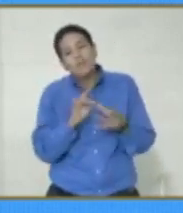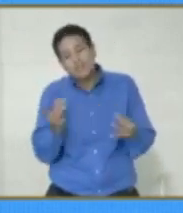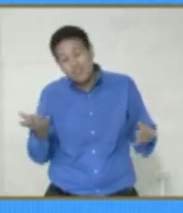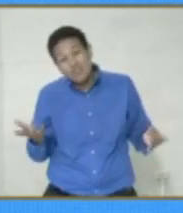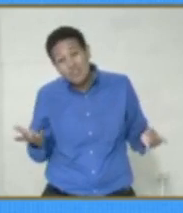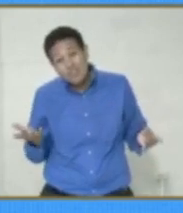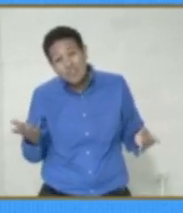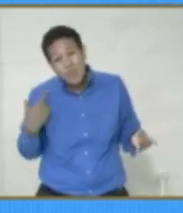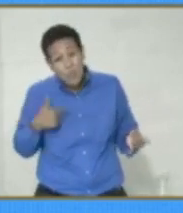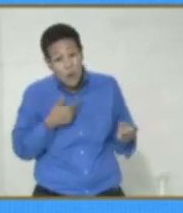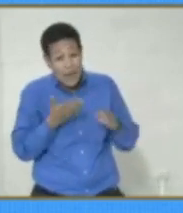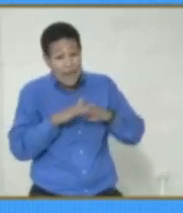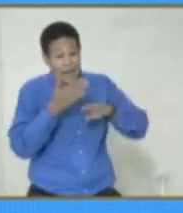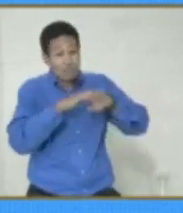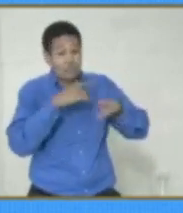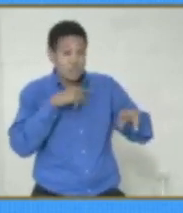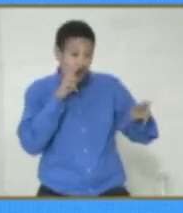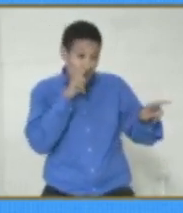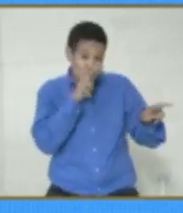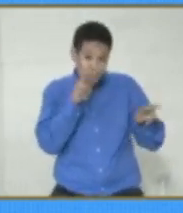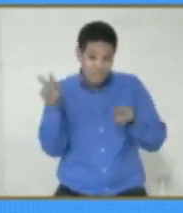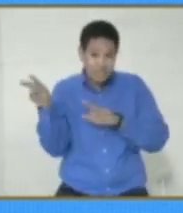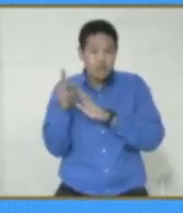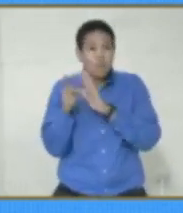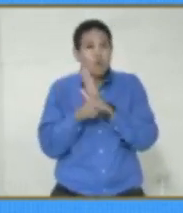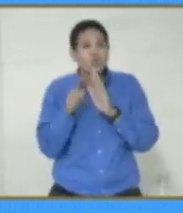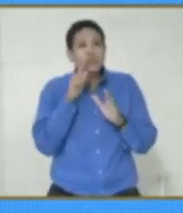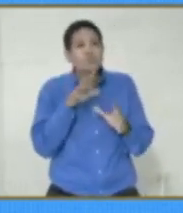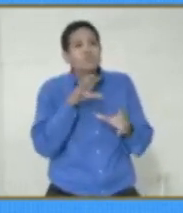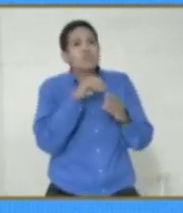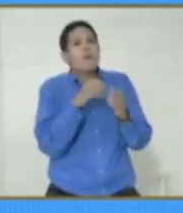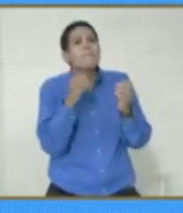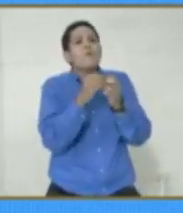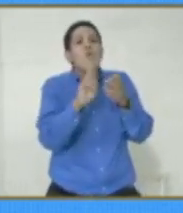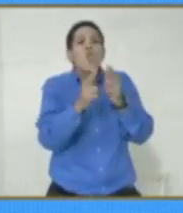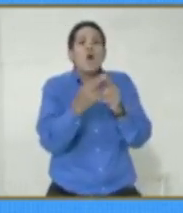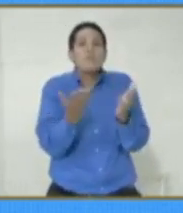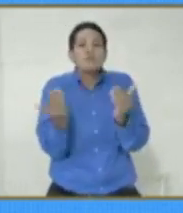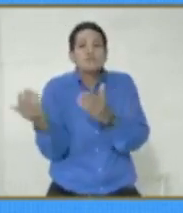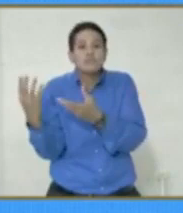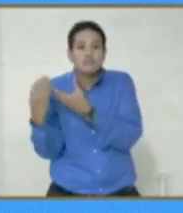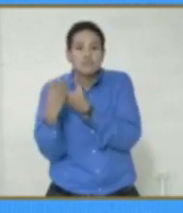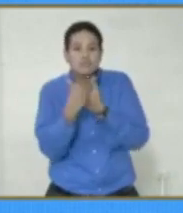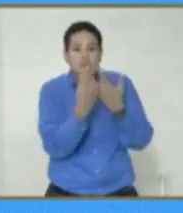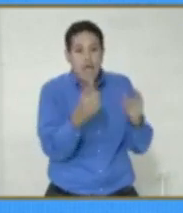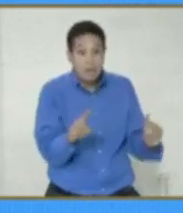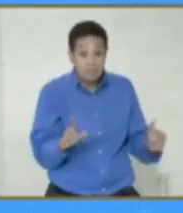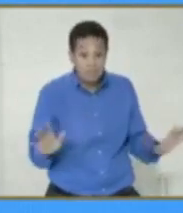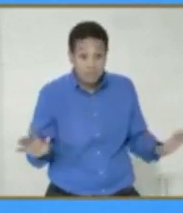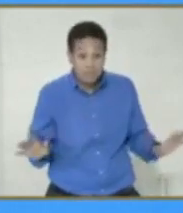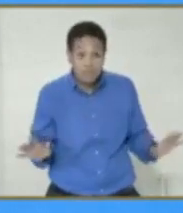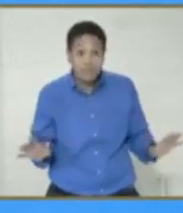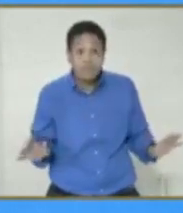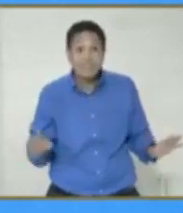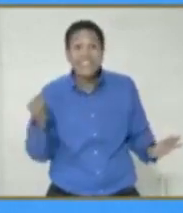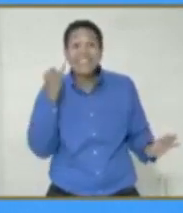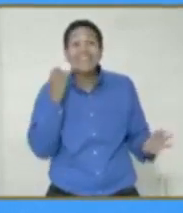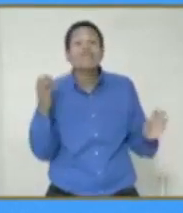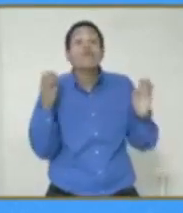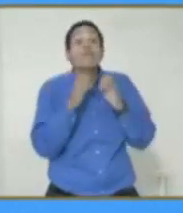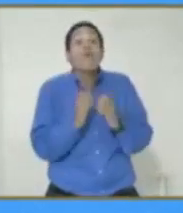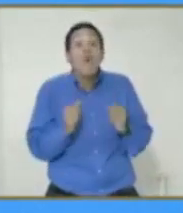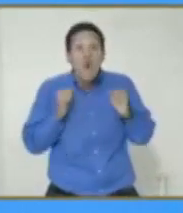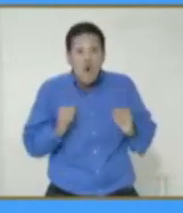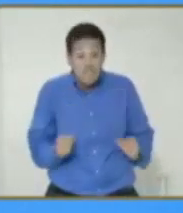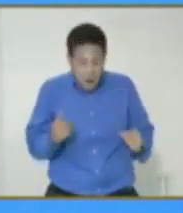are increasing our surveillance protocols to capture more numbers, so that if it is that there are more confirmed